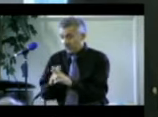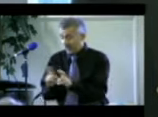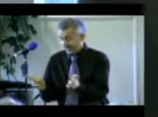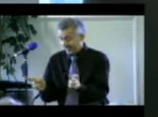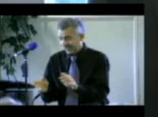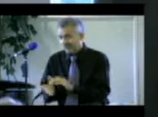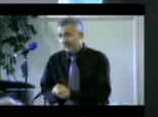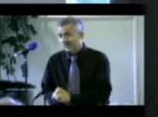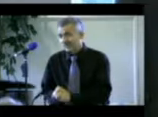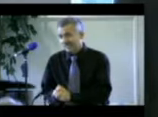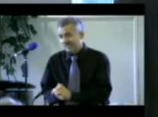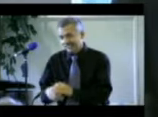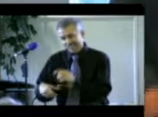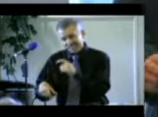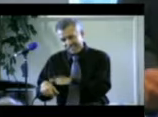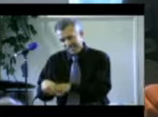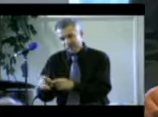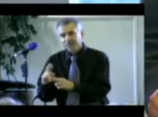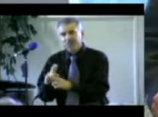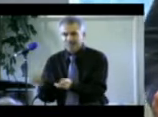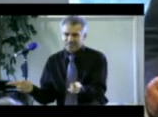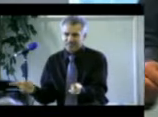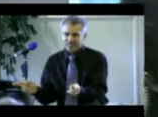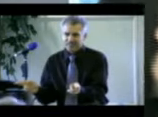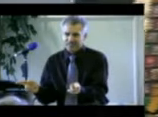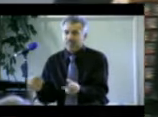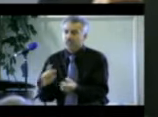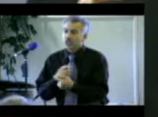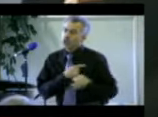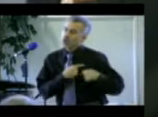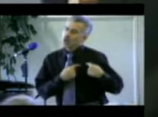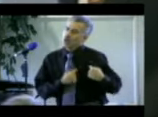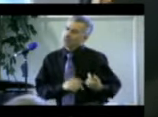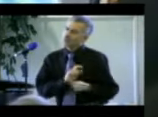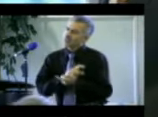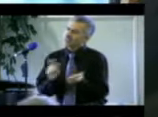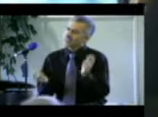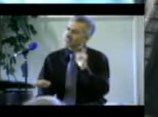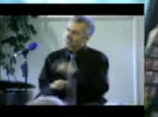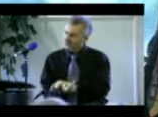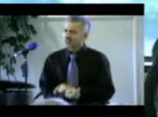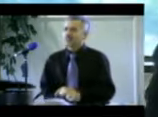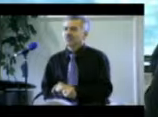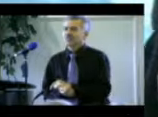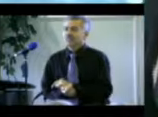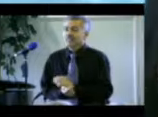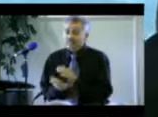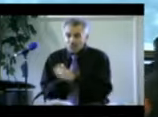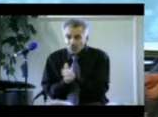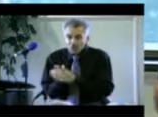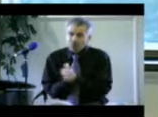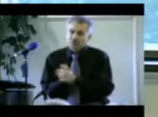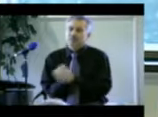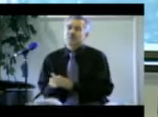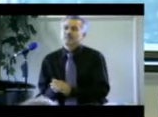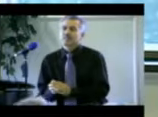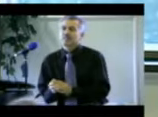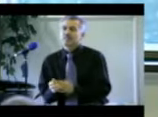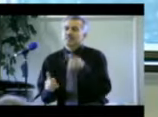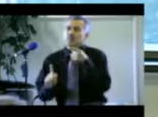is ready. Your heart has been changed. The motives of your mind have been changed from